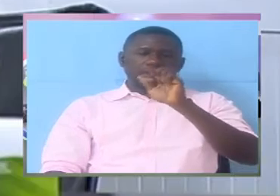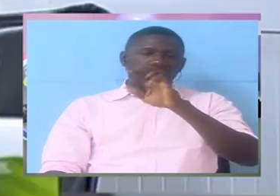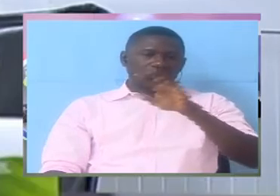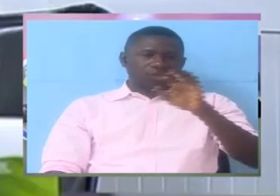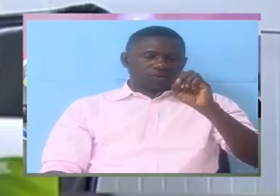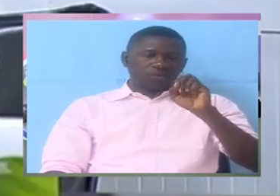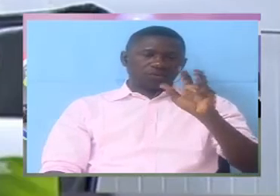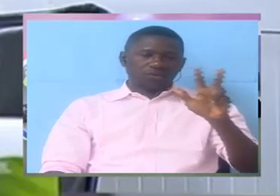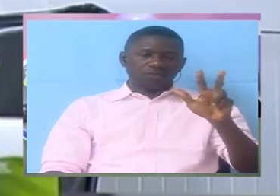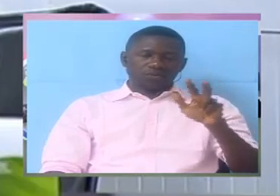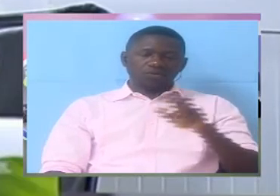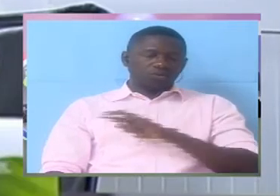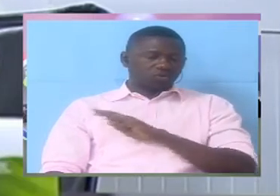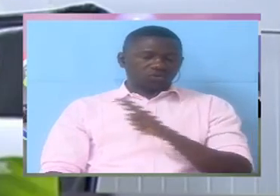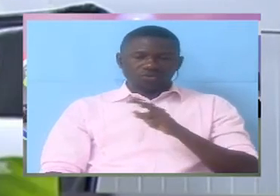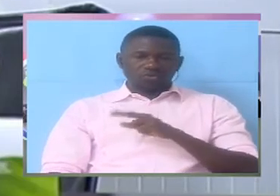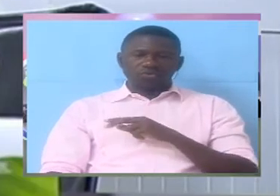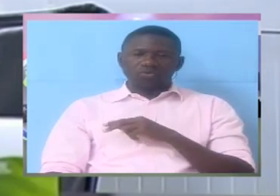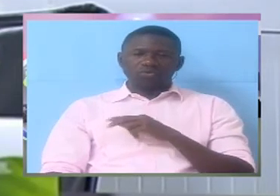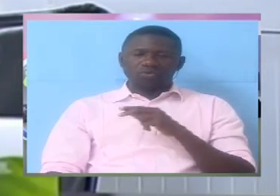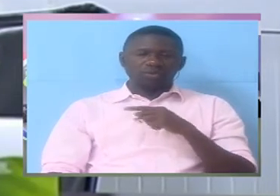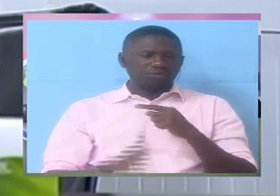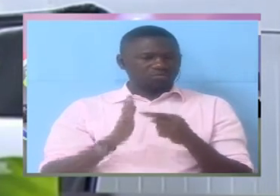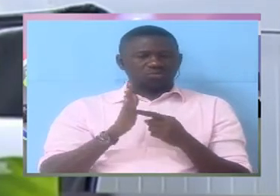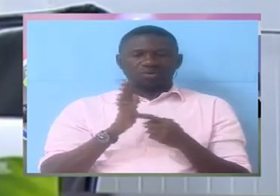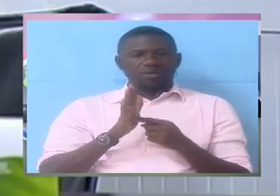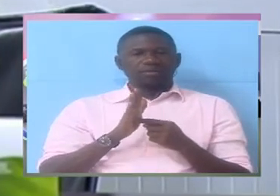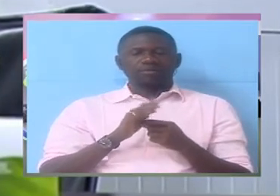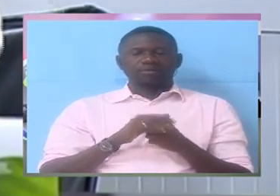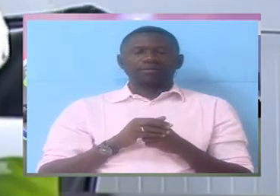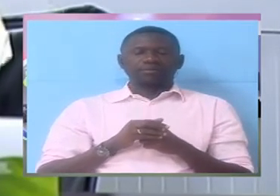I'm about the case, Council.